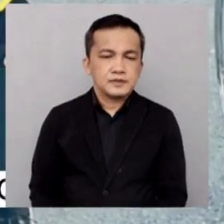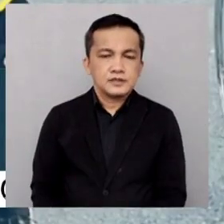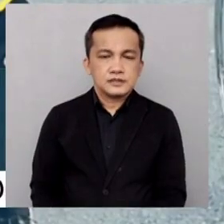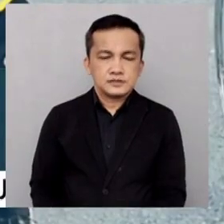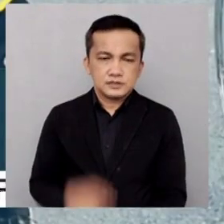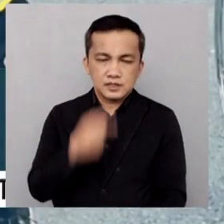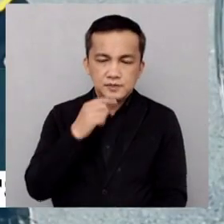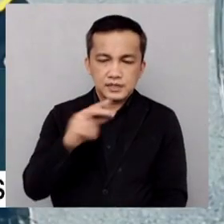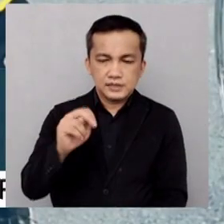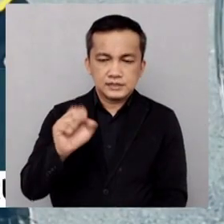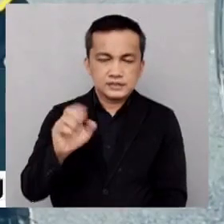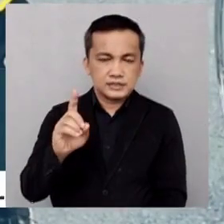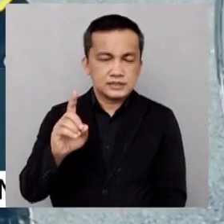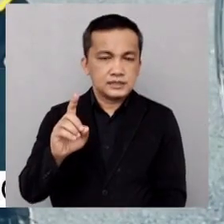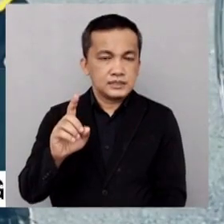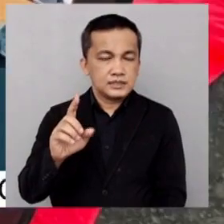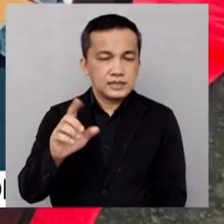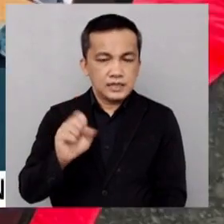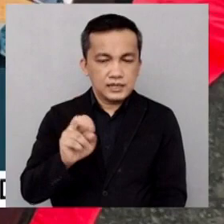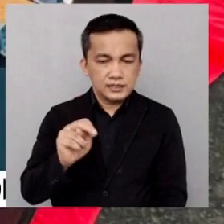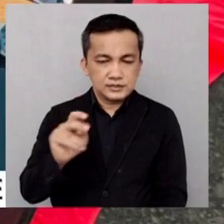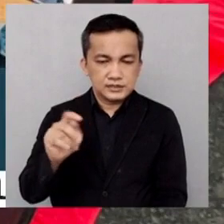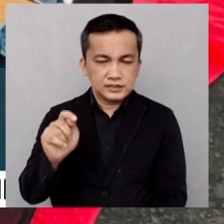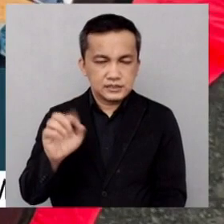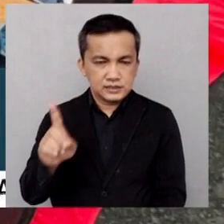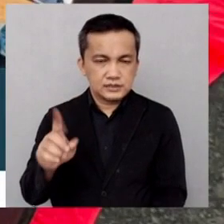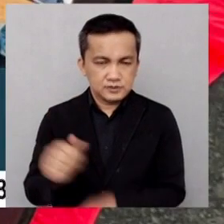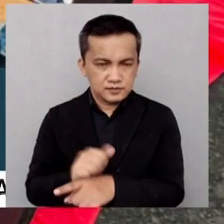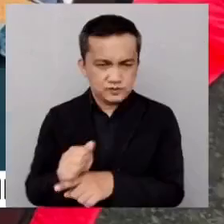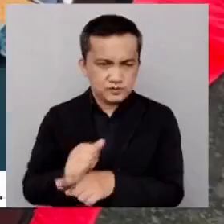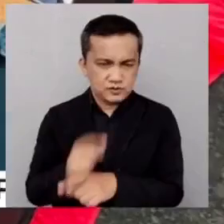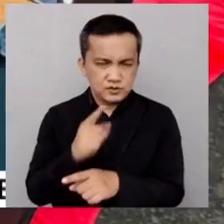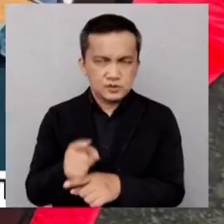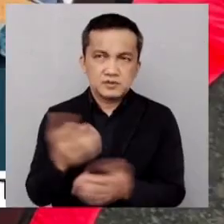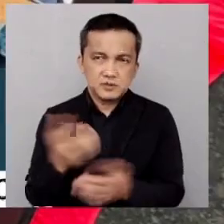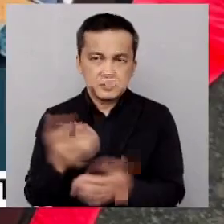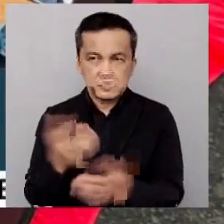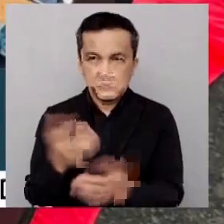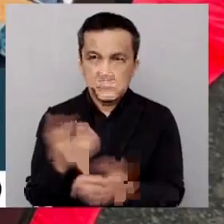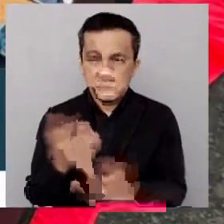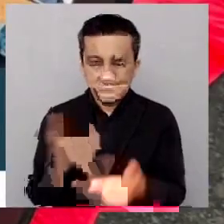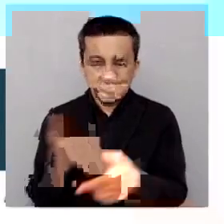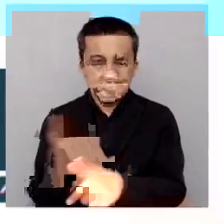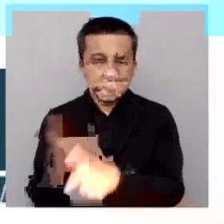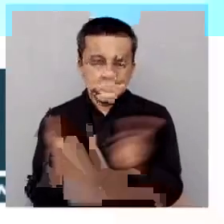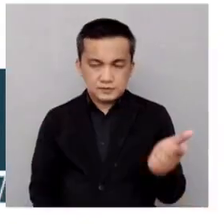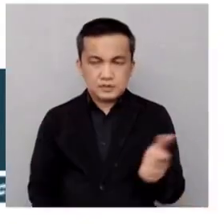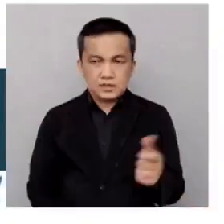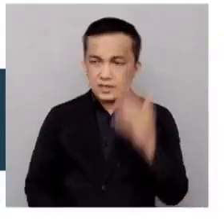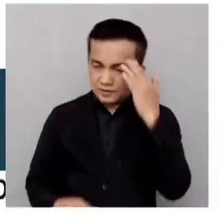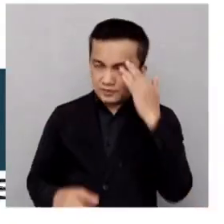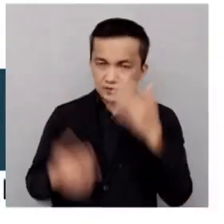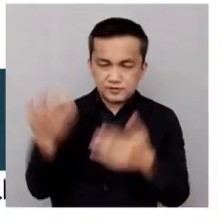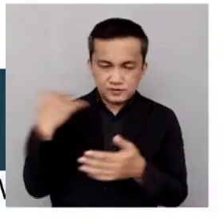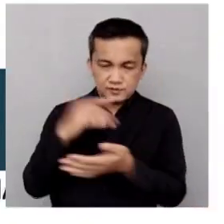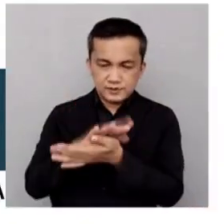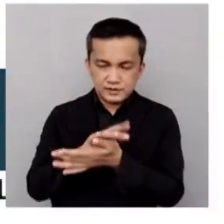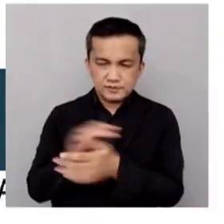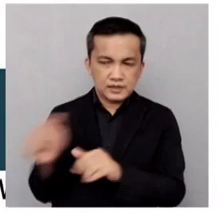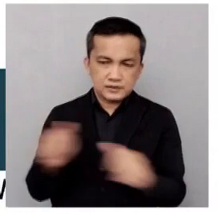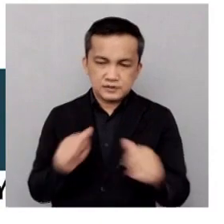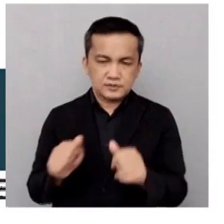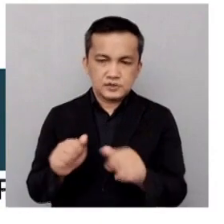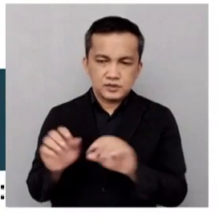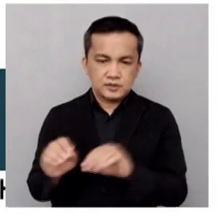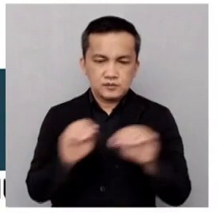a quarterly event with the next exercise set in September this year. Stanley? During the pandemic, a lot of these activities had been put in the